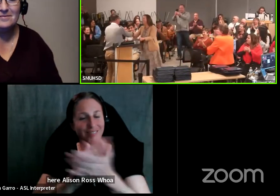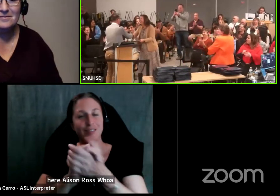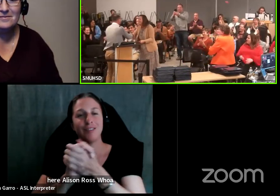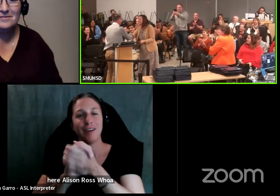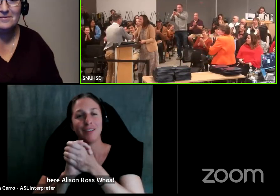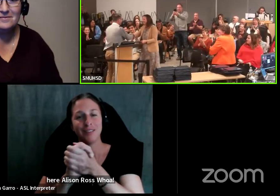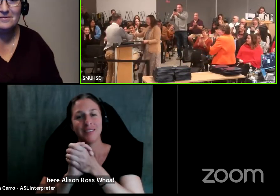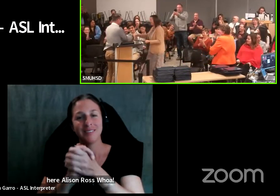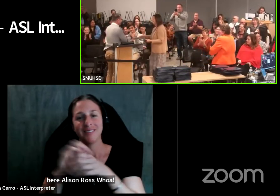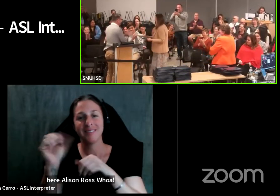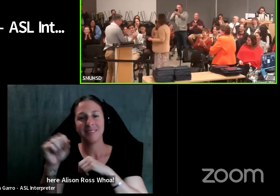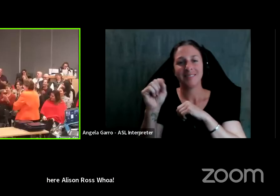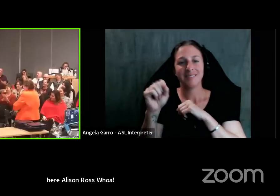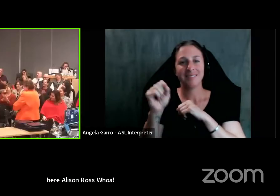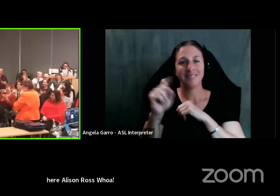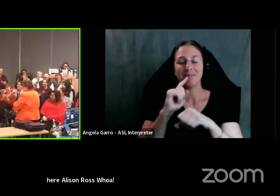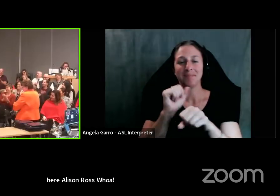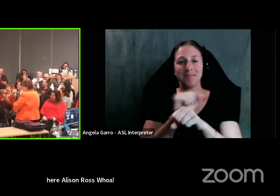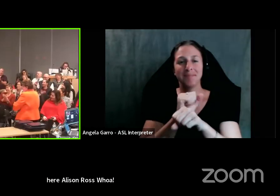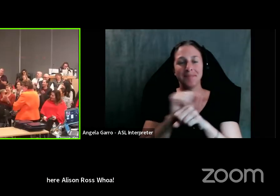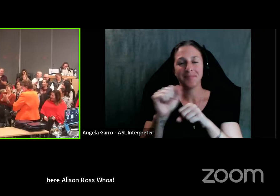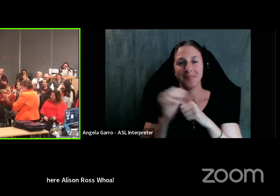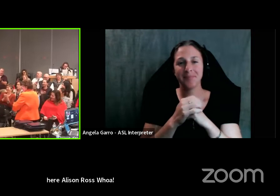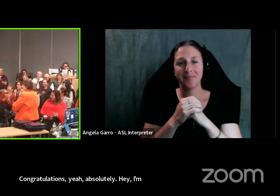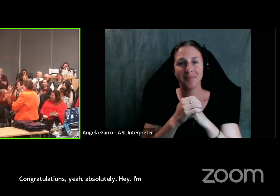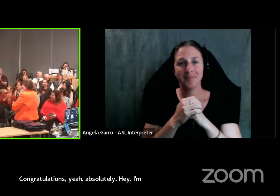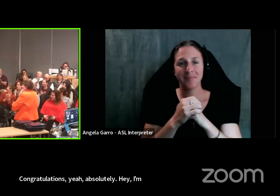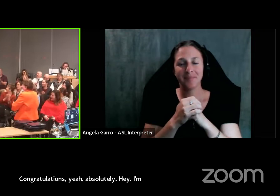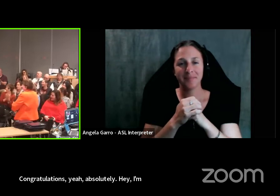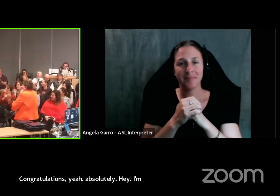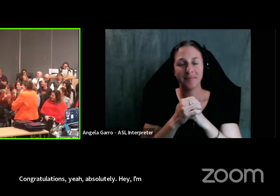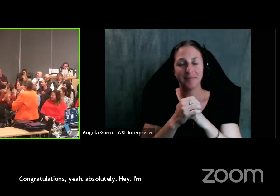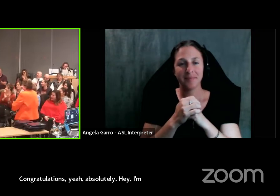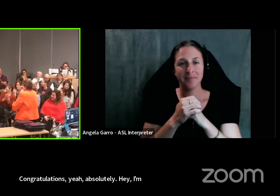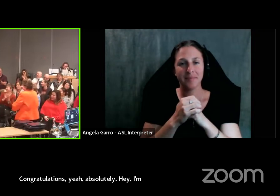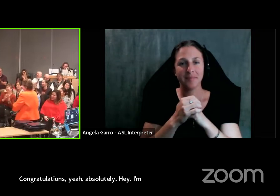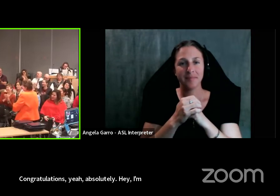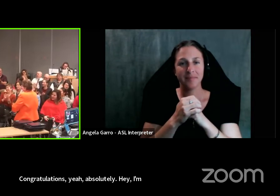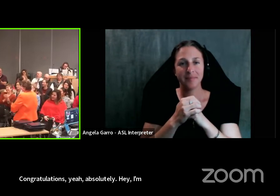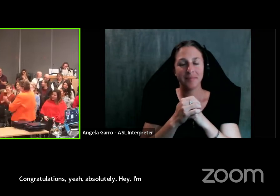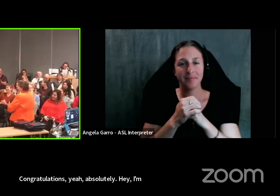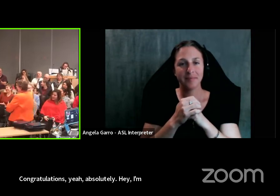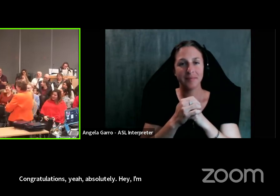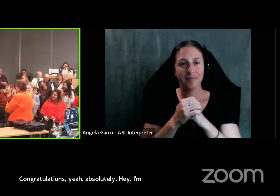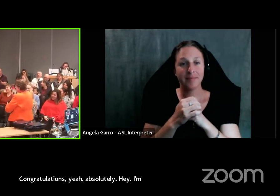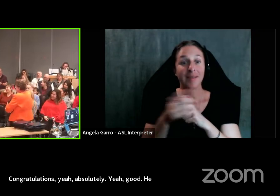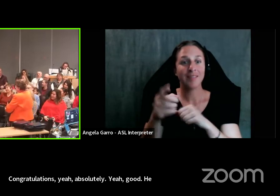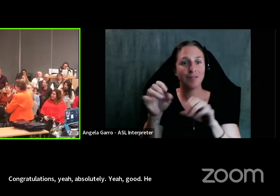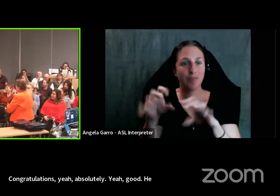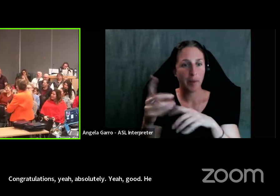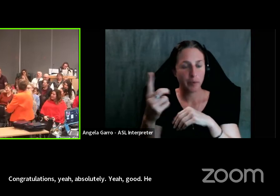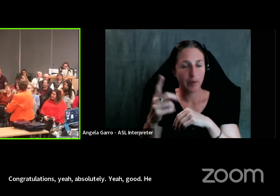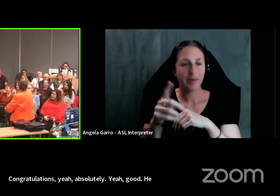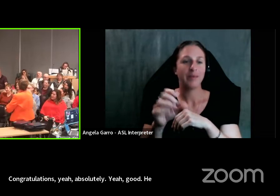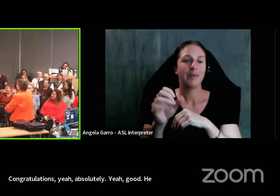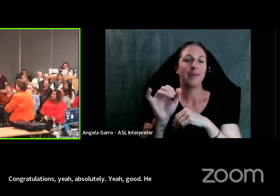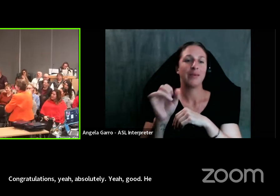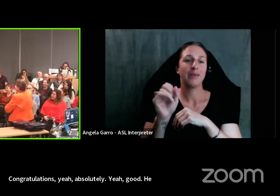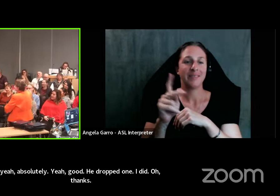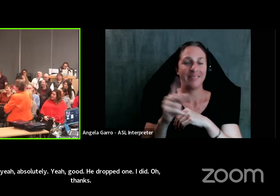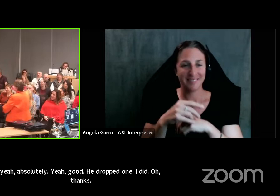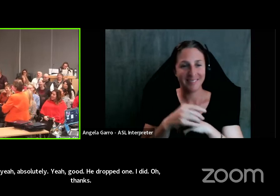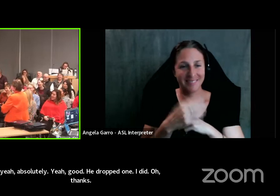Congratulations. Yeah, absolutely. Yeah, I did. He dropped one. I did. Oh, thanks.